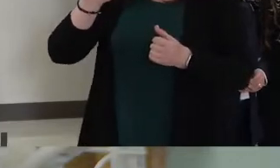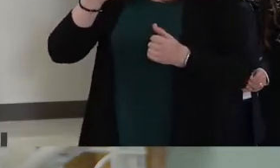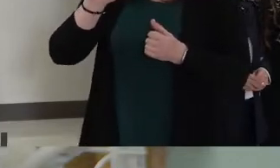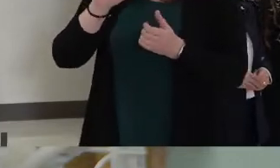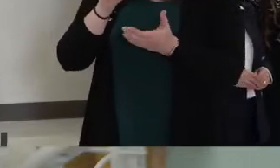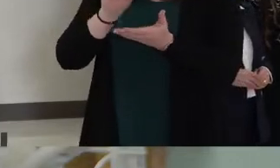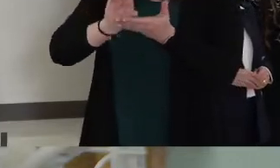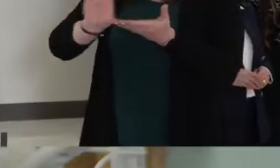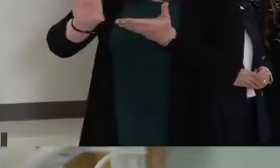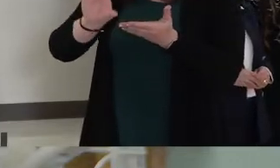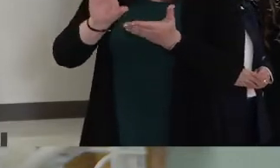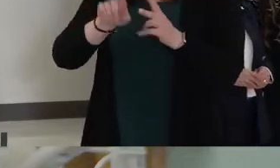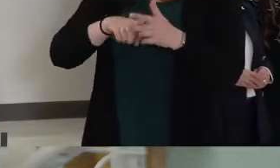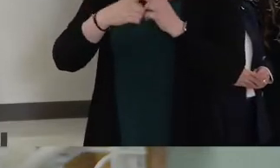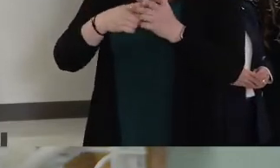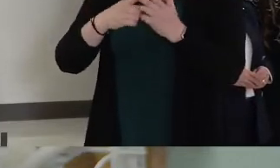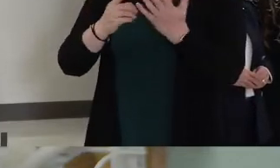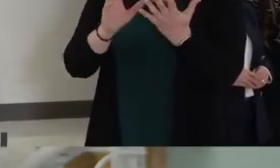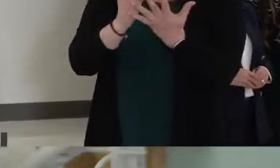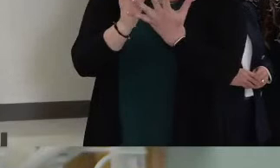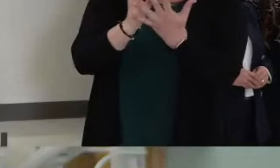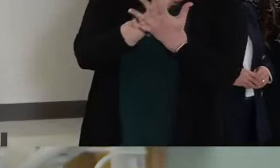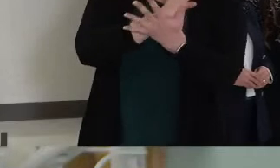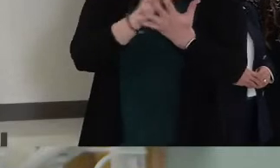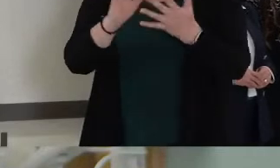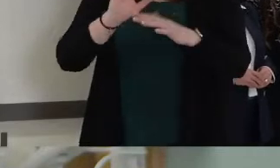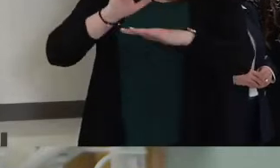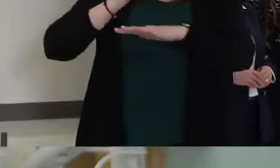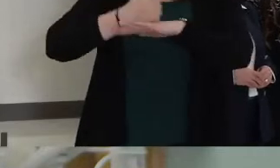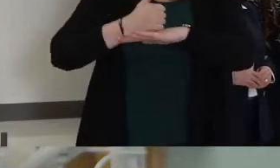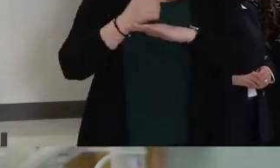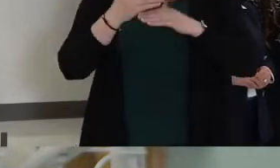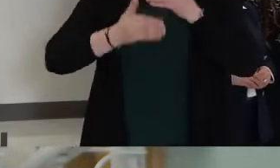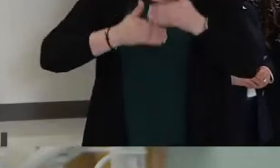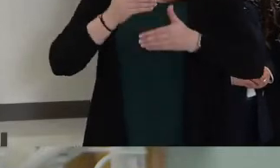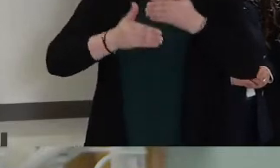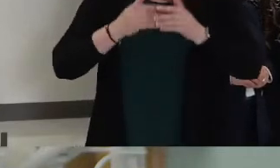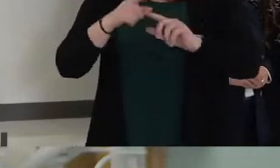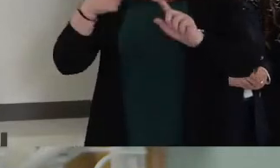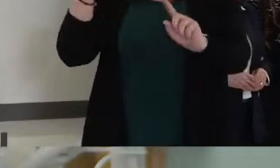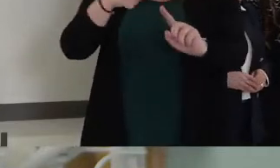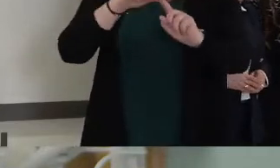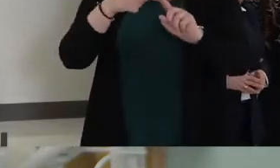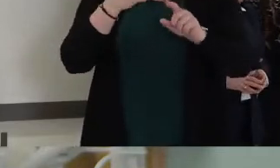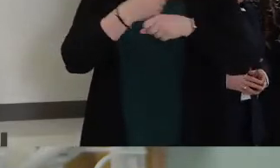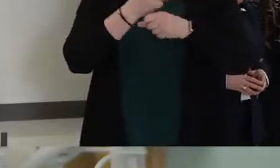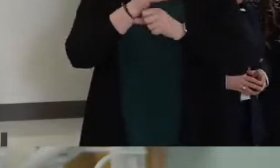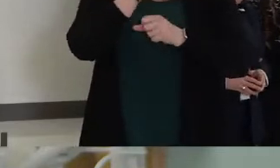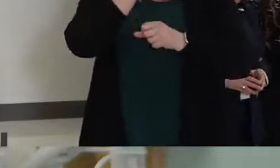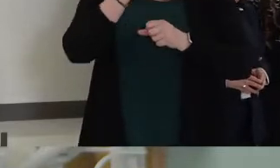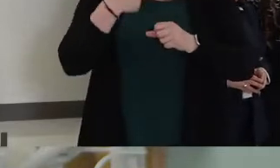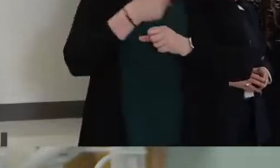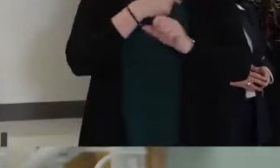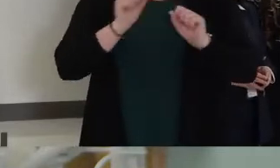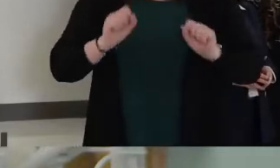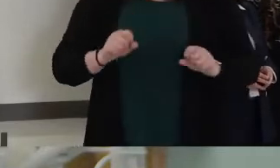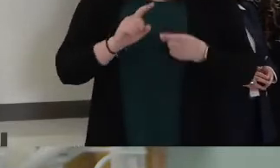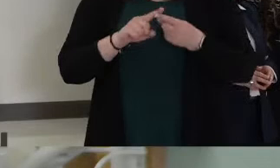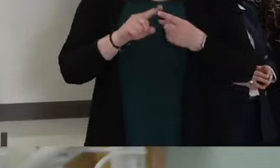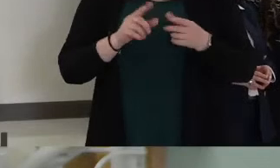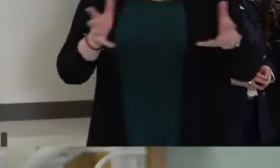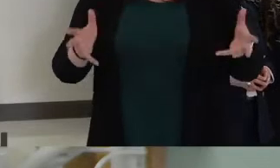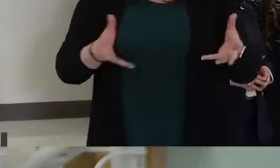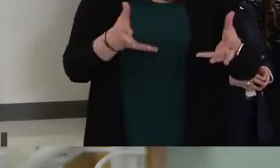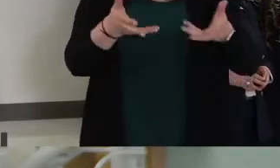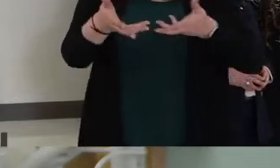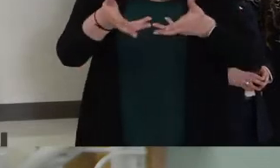to start to scale those across the state. To the point about making sure that we're able to engage